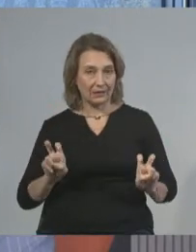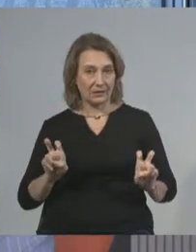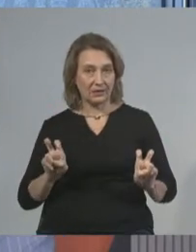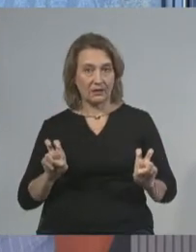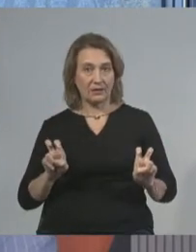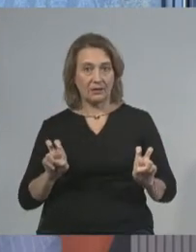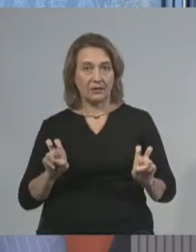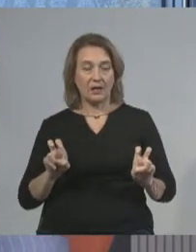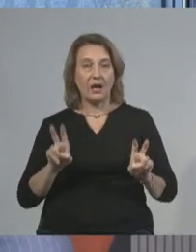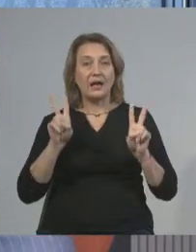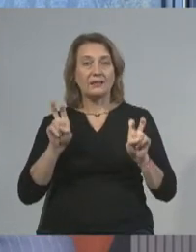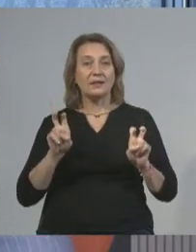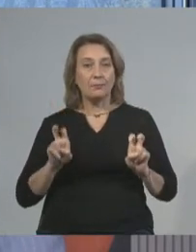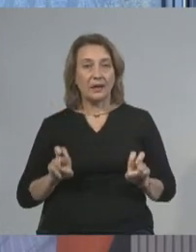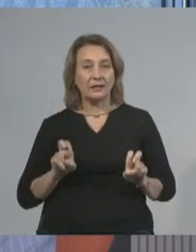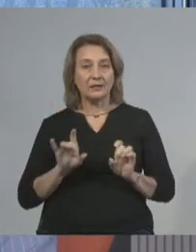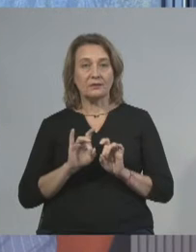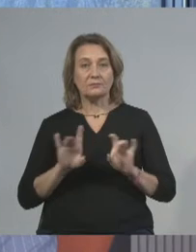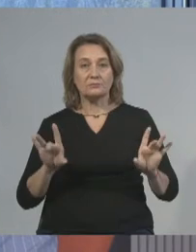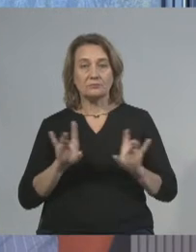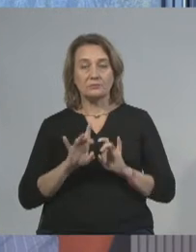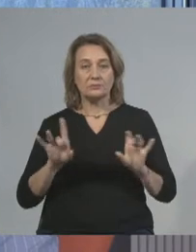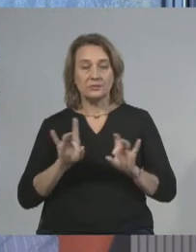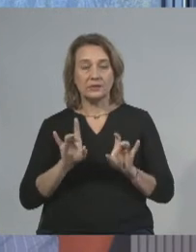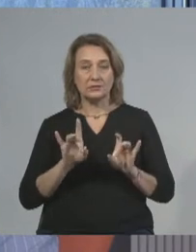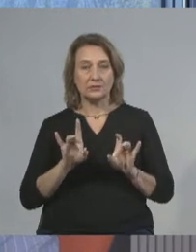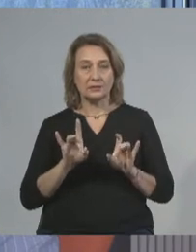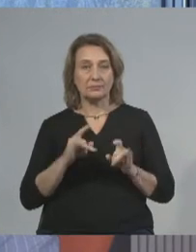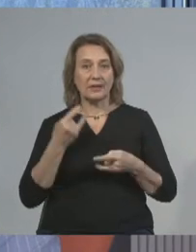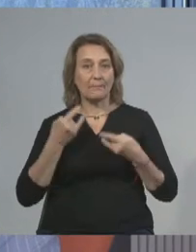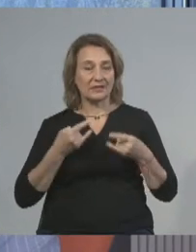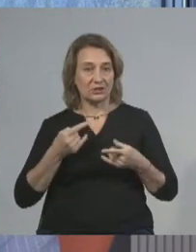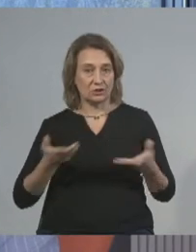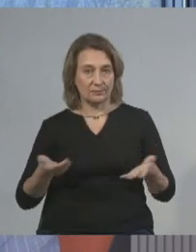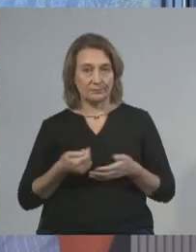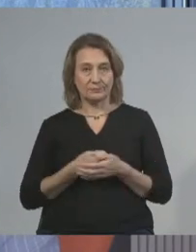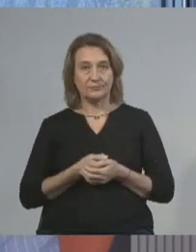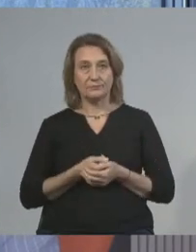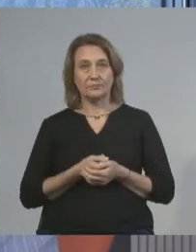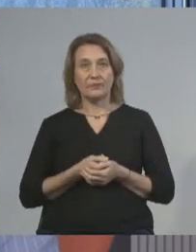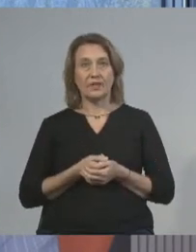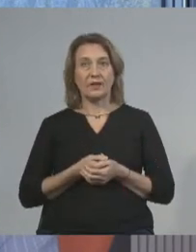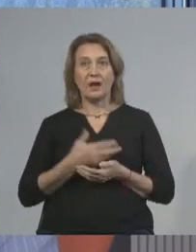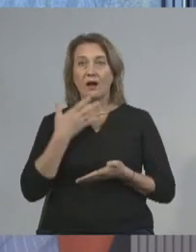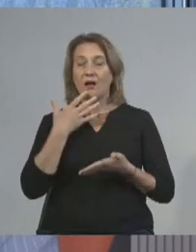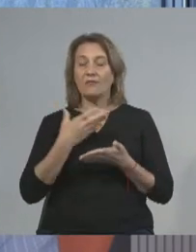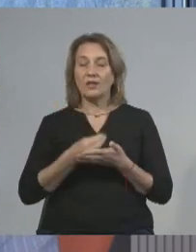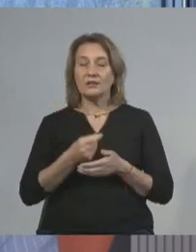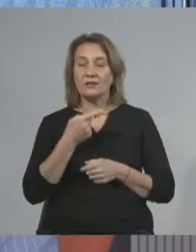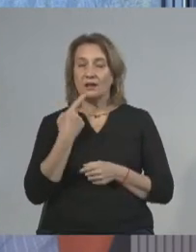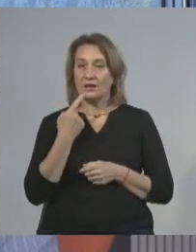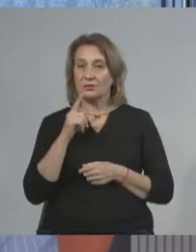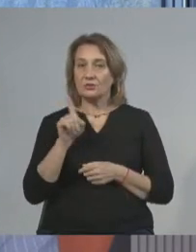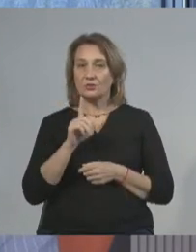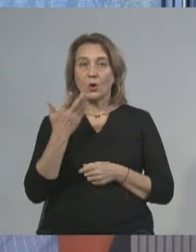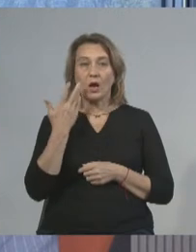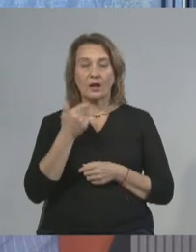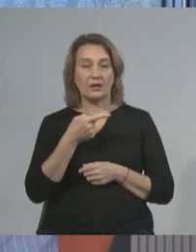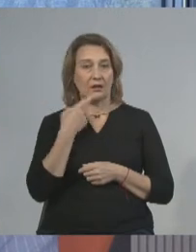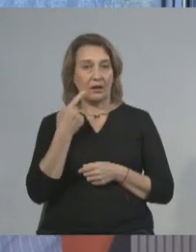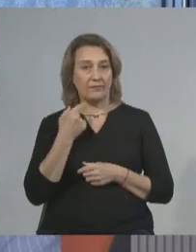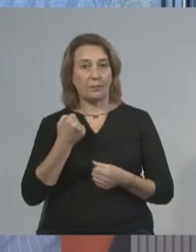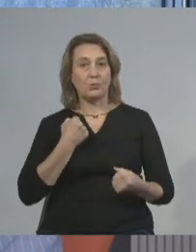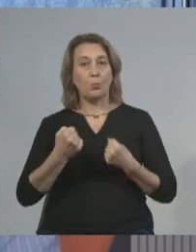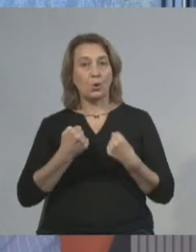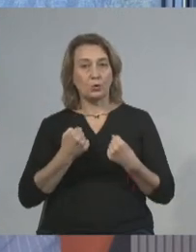there are general topics of narratives and they are divided into smaller messages when we are talking